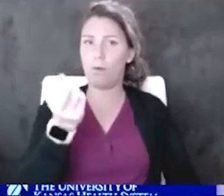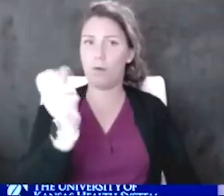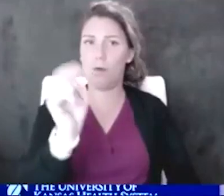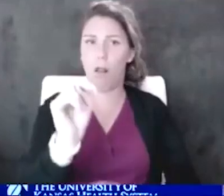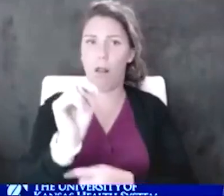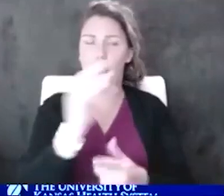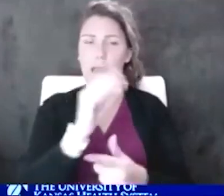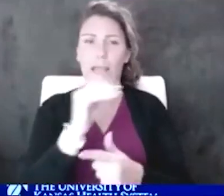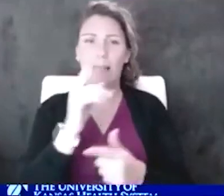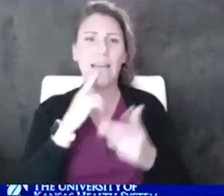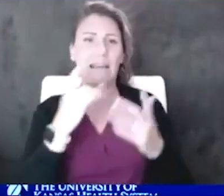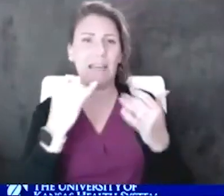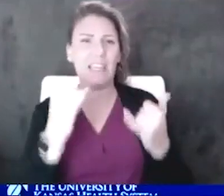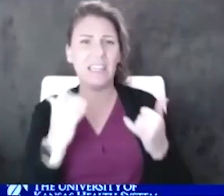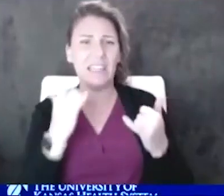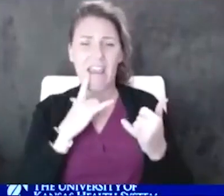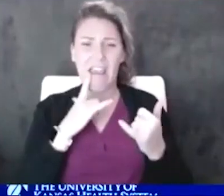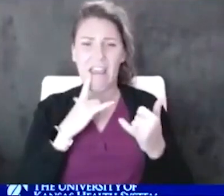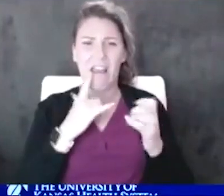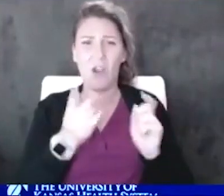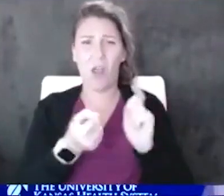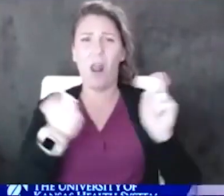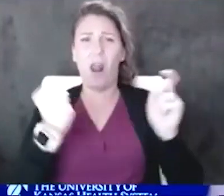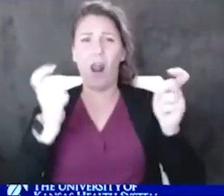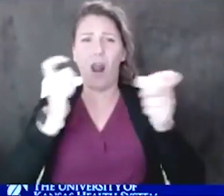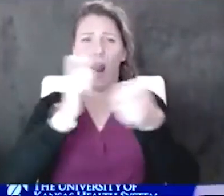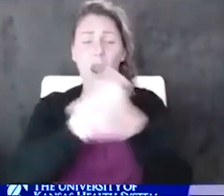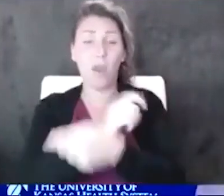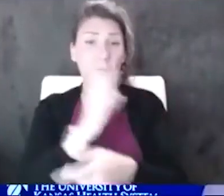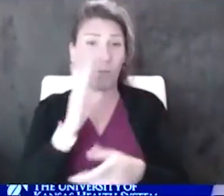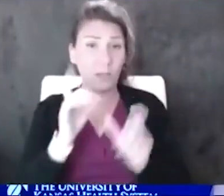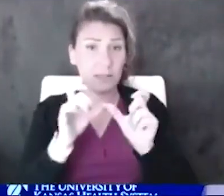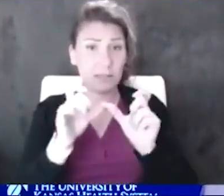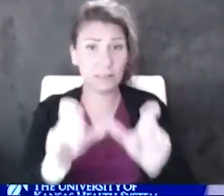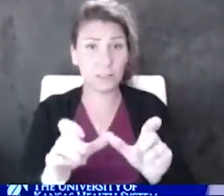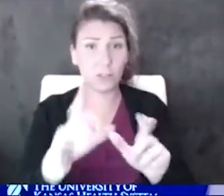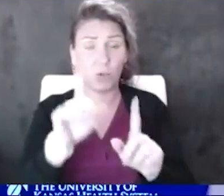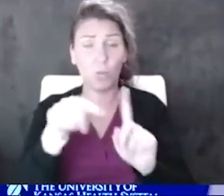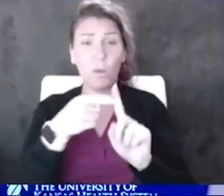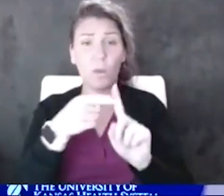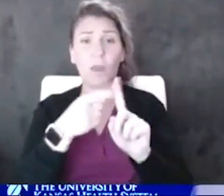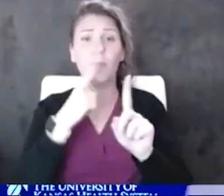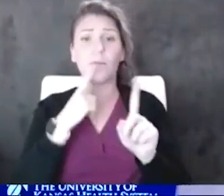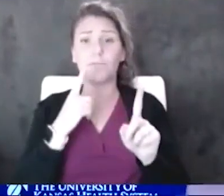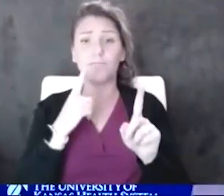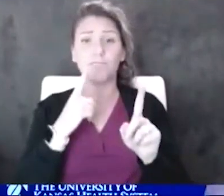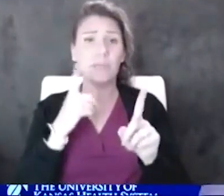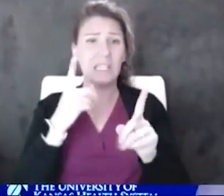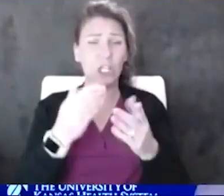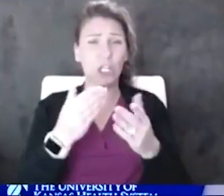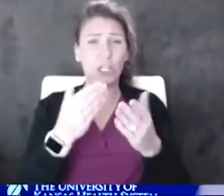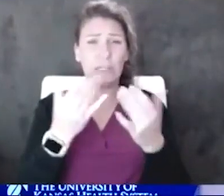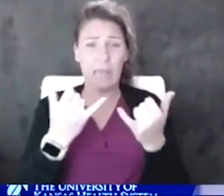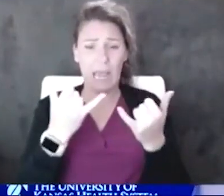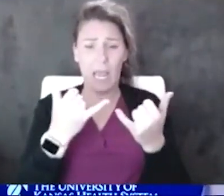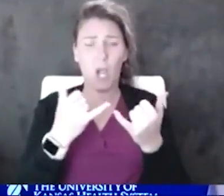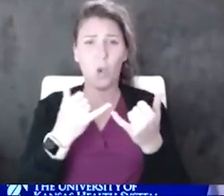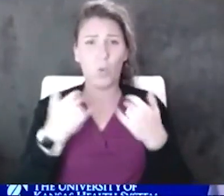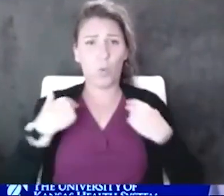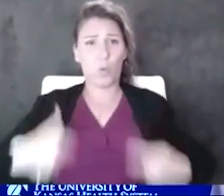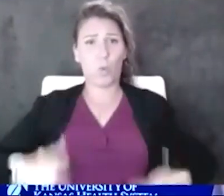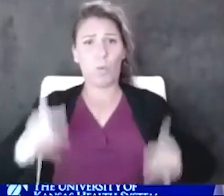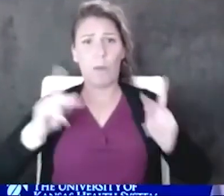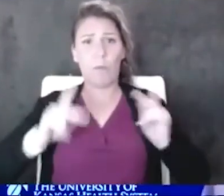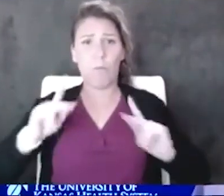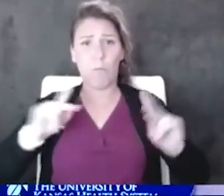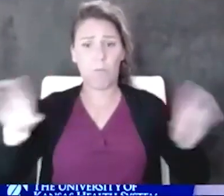virus continues to evolve once it has now got it into the human population and has spread so far and wide. And